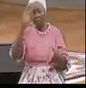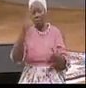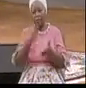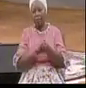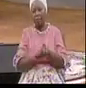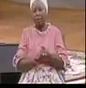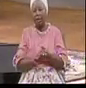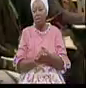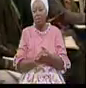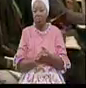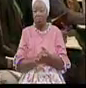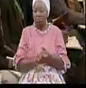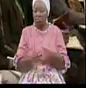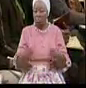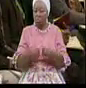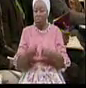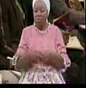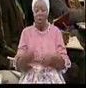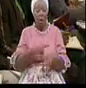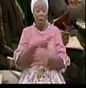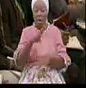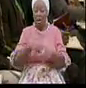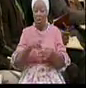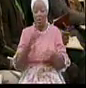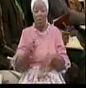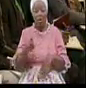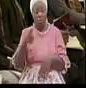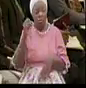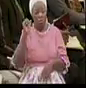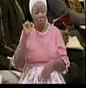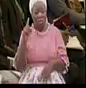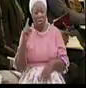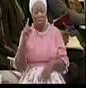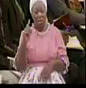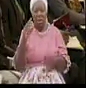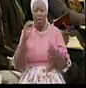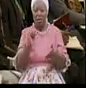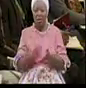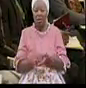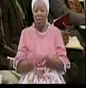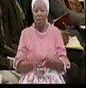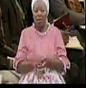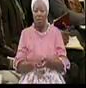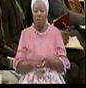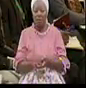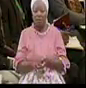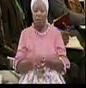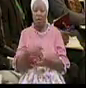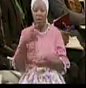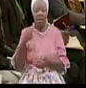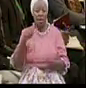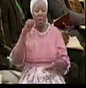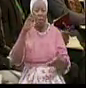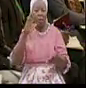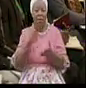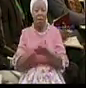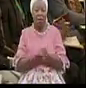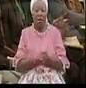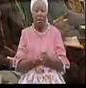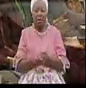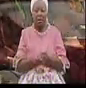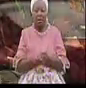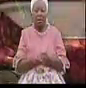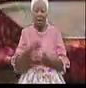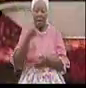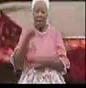Even naturally, you understand that a bride needs to